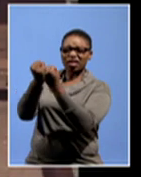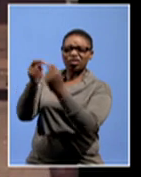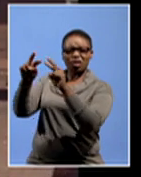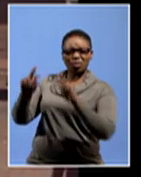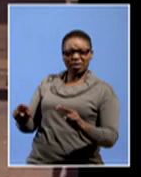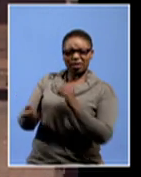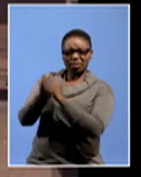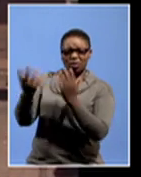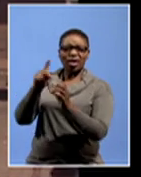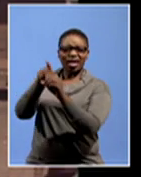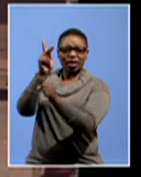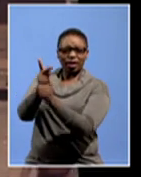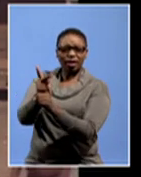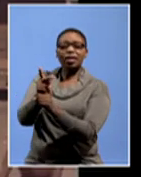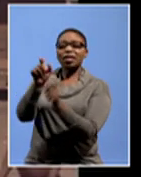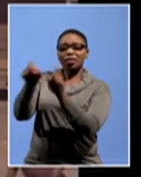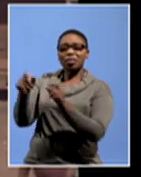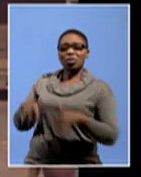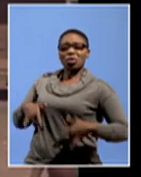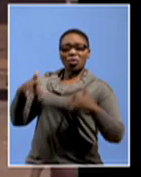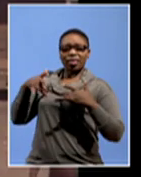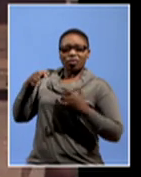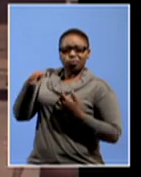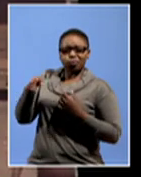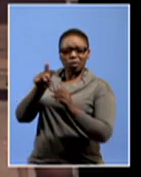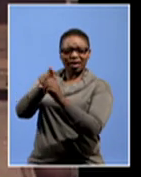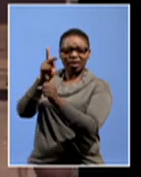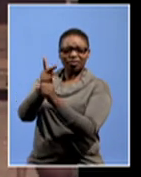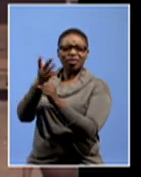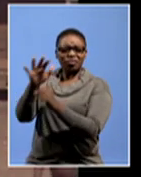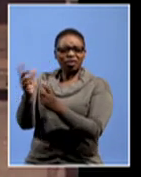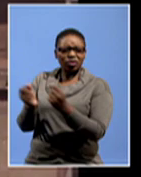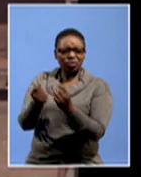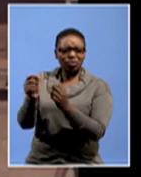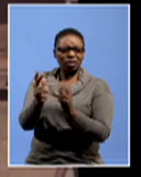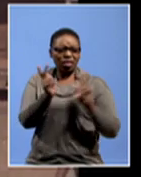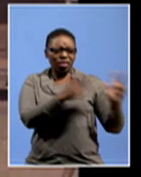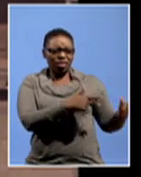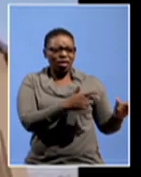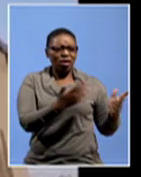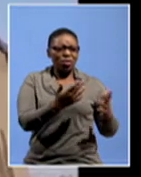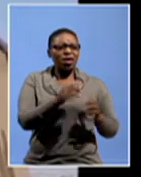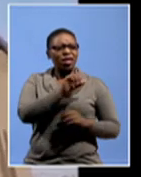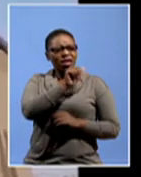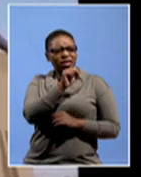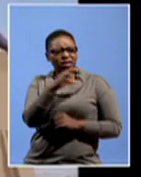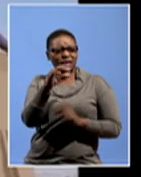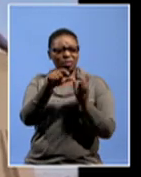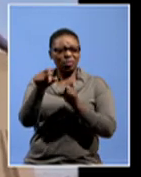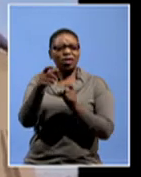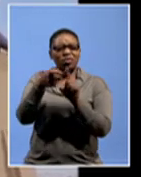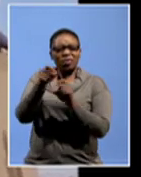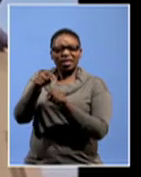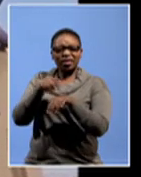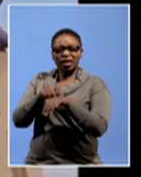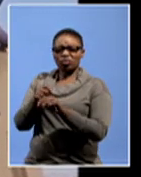Katlehong. Baagi ba go sela kwesini ba re ba tšea maloko bjalo ka madira a ANC a wa le go ka karolong eo go